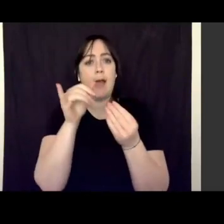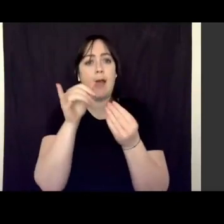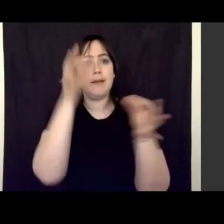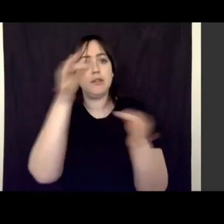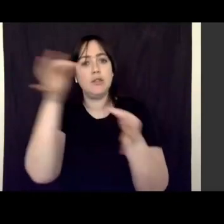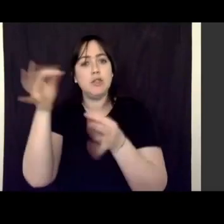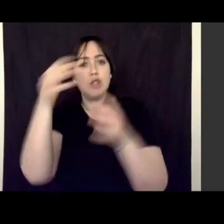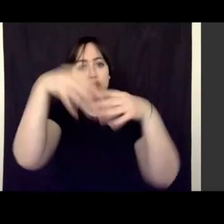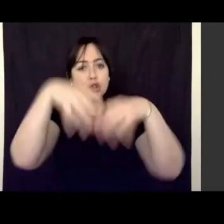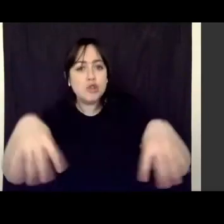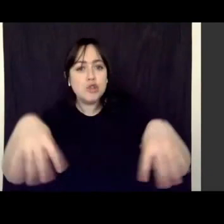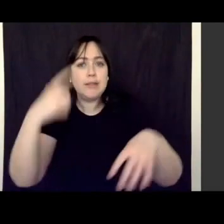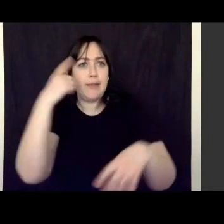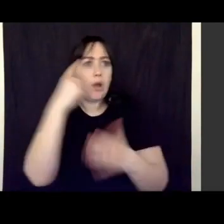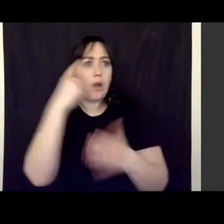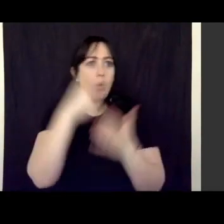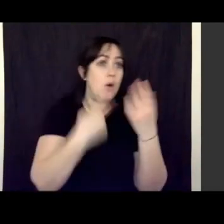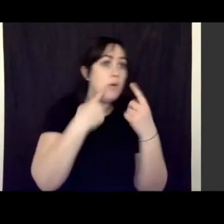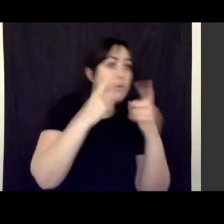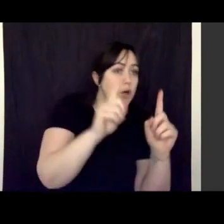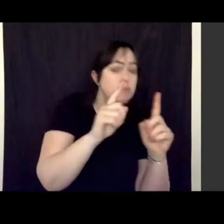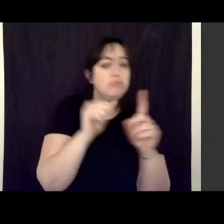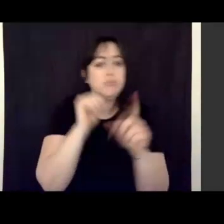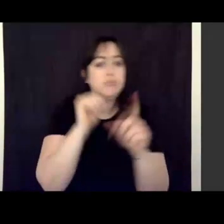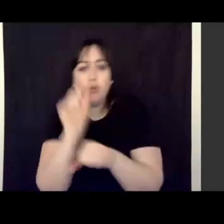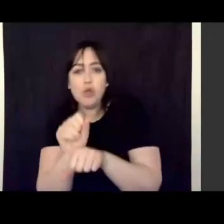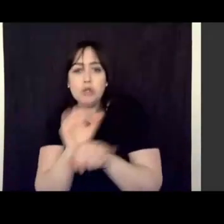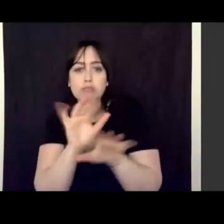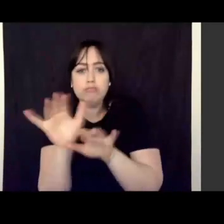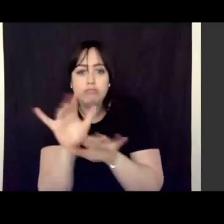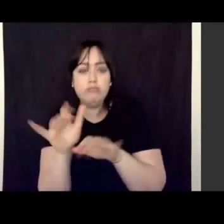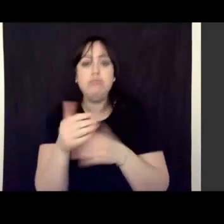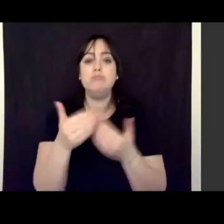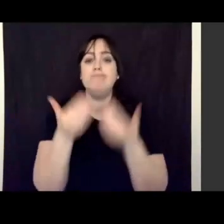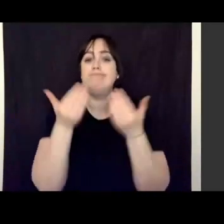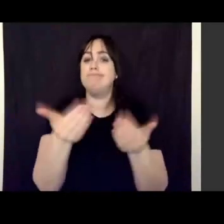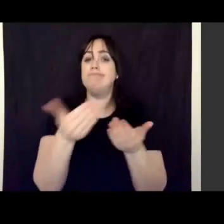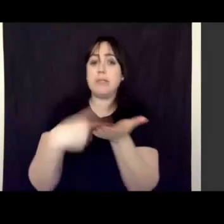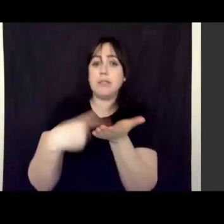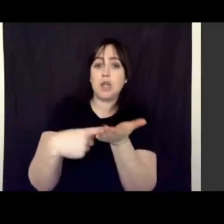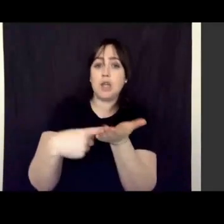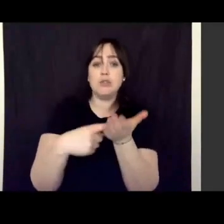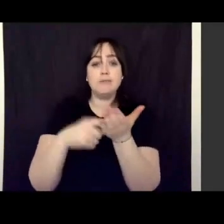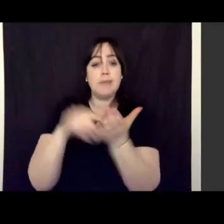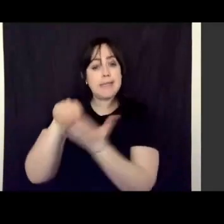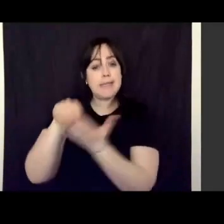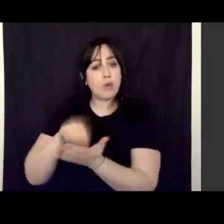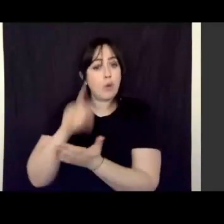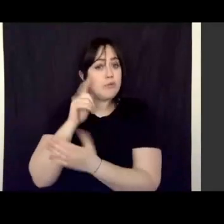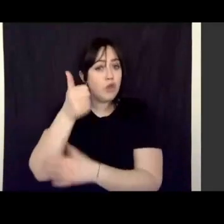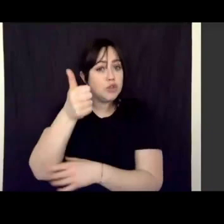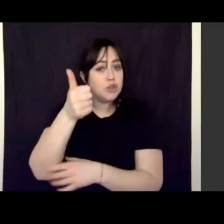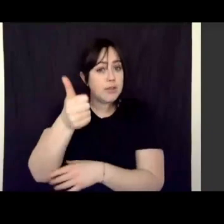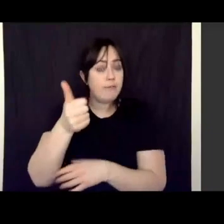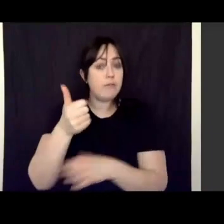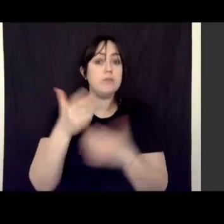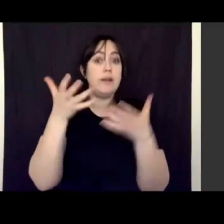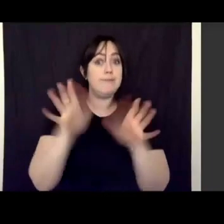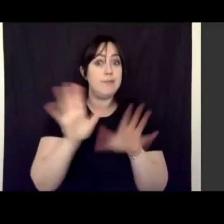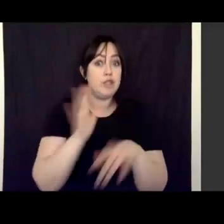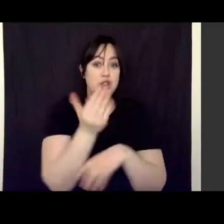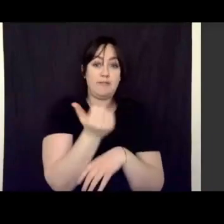a discussion, take any notes for yourself, and then following that 15-minute discussion in your breakout